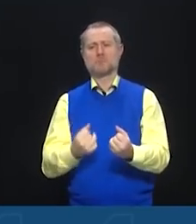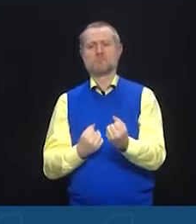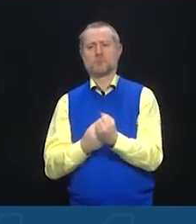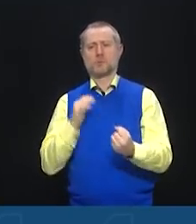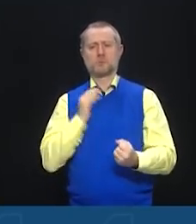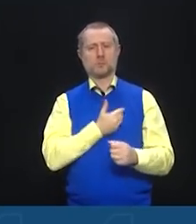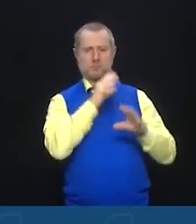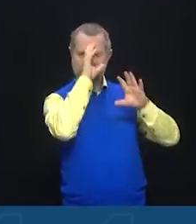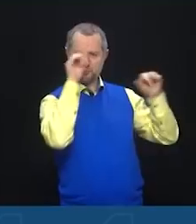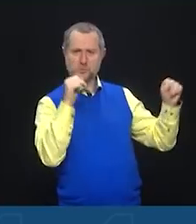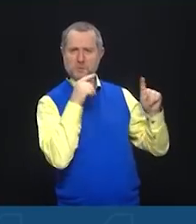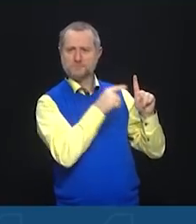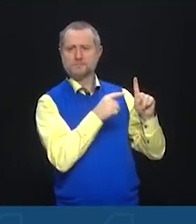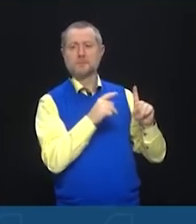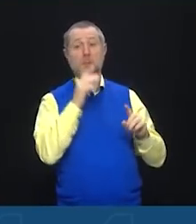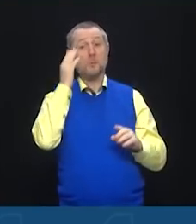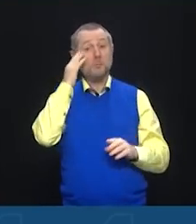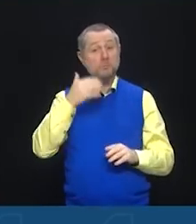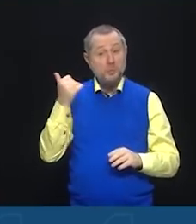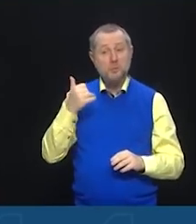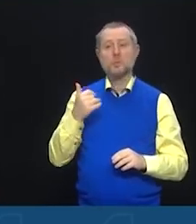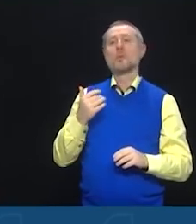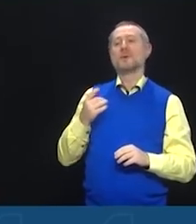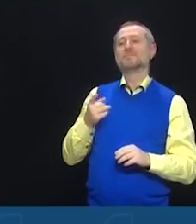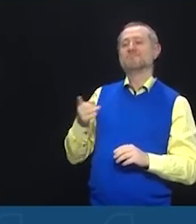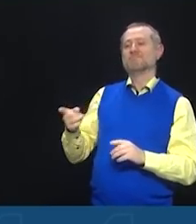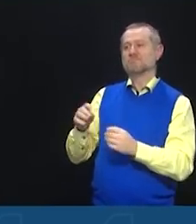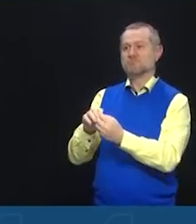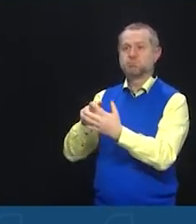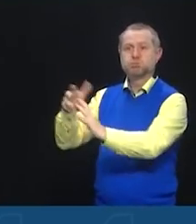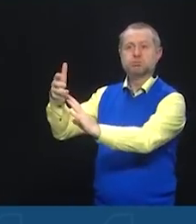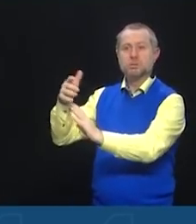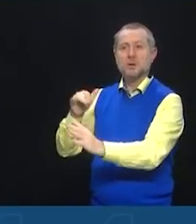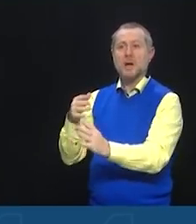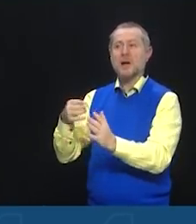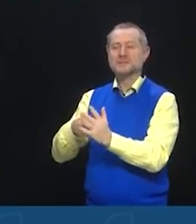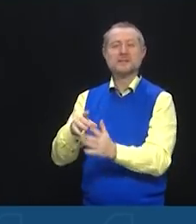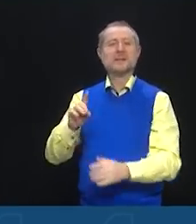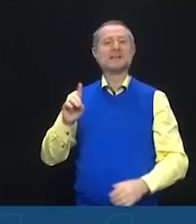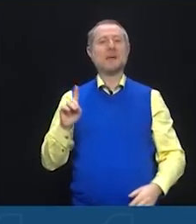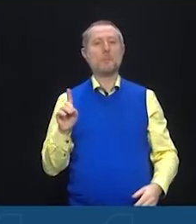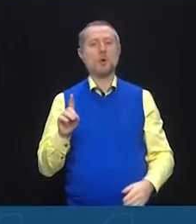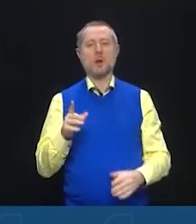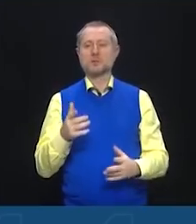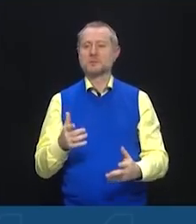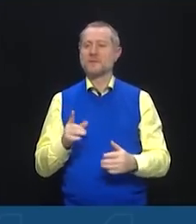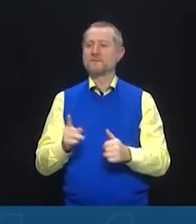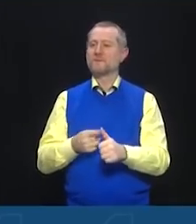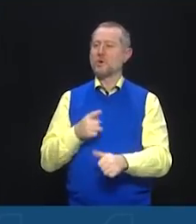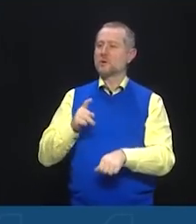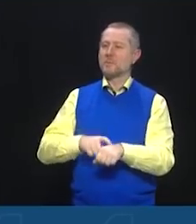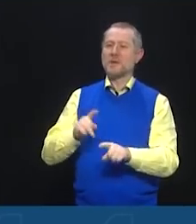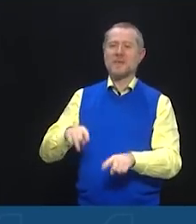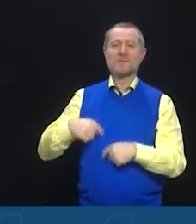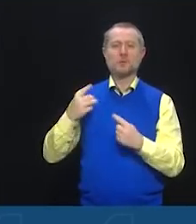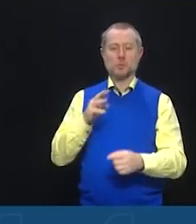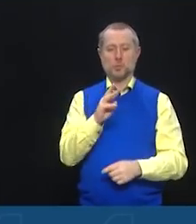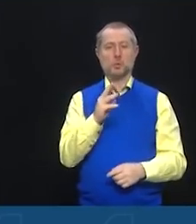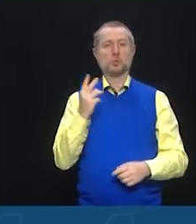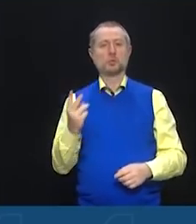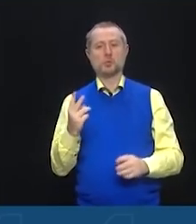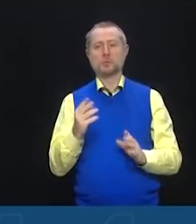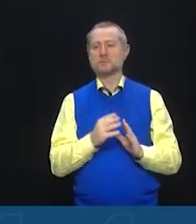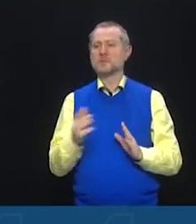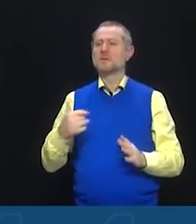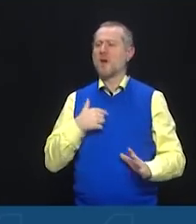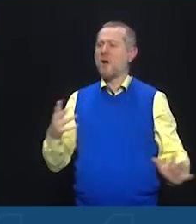an attack on democracy, the likes of which we've not seen since World War II. So we forcefully condemn these actions. We